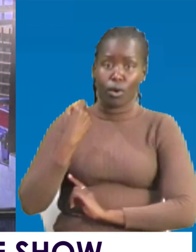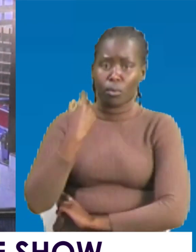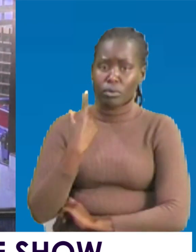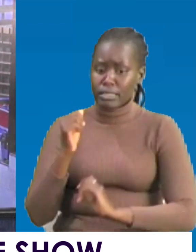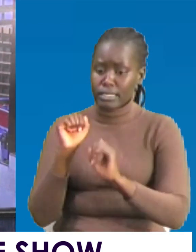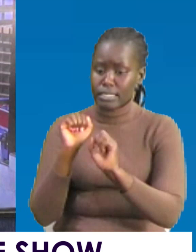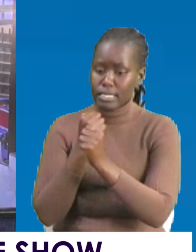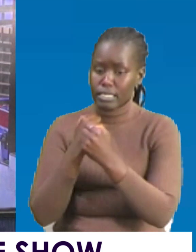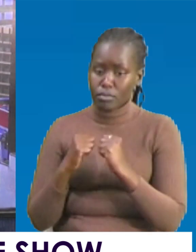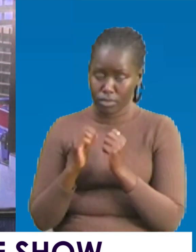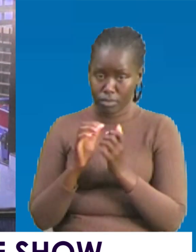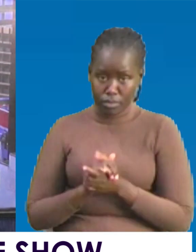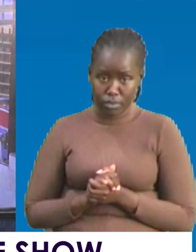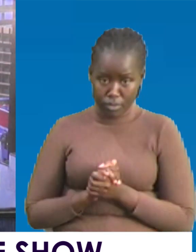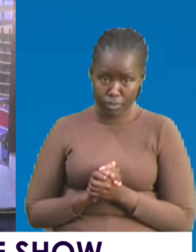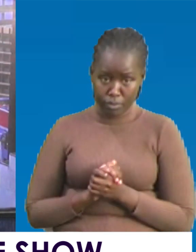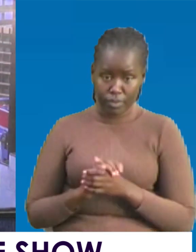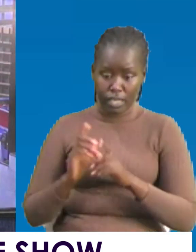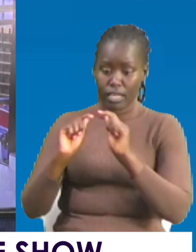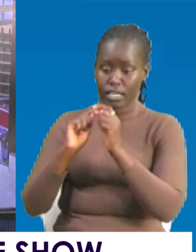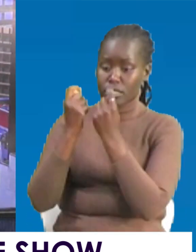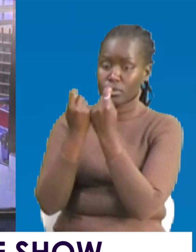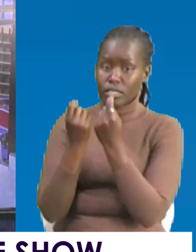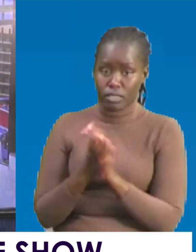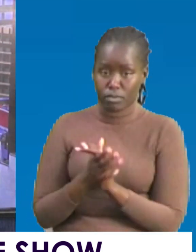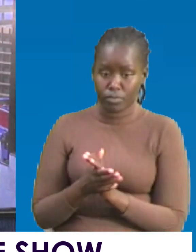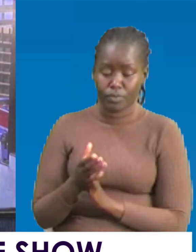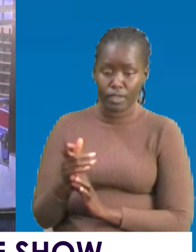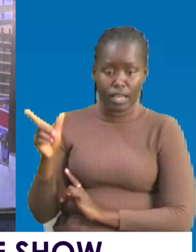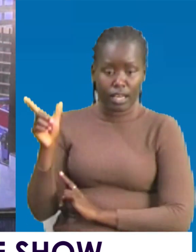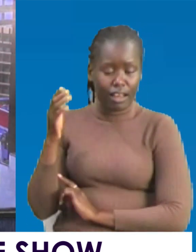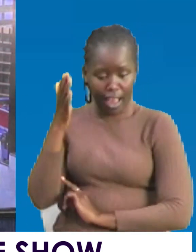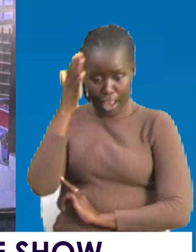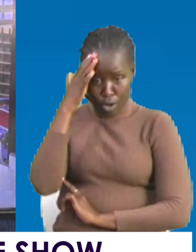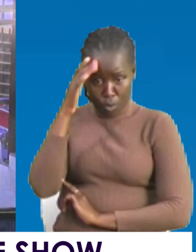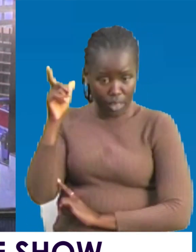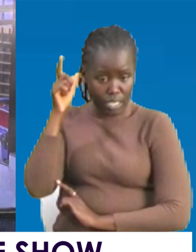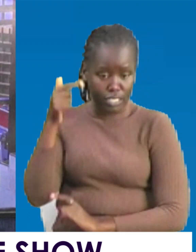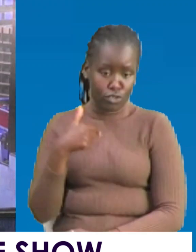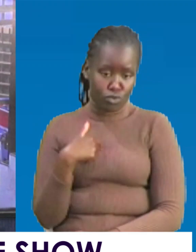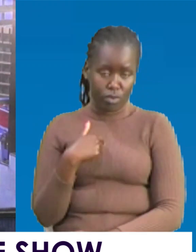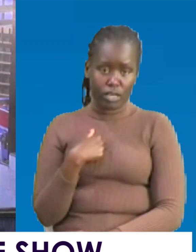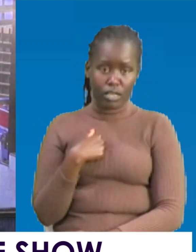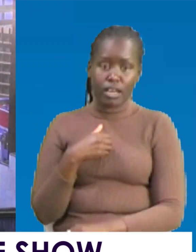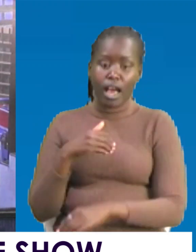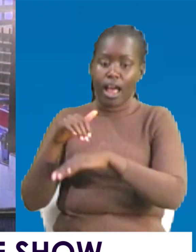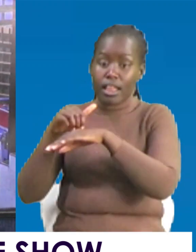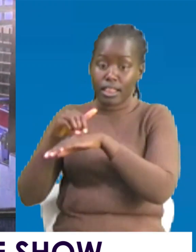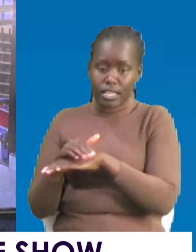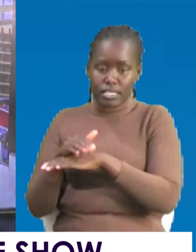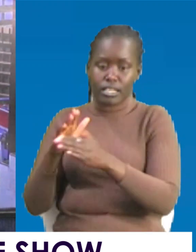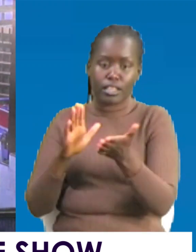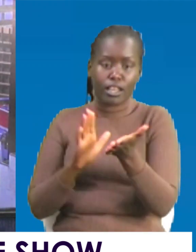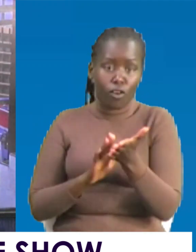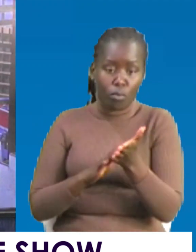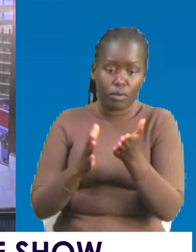understand strife pegged on tribalism. And I hear them here listening to me. And I know they're sending their text messages right